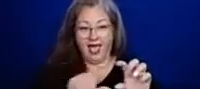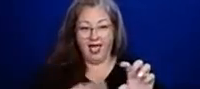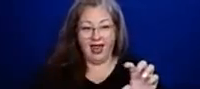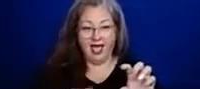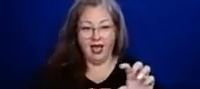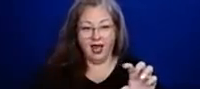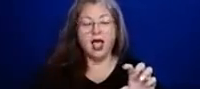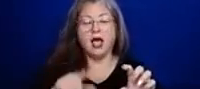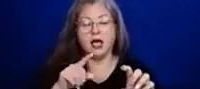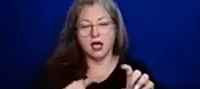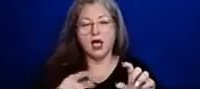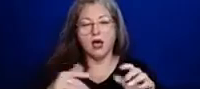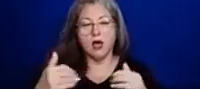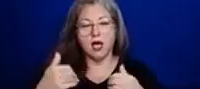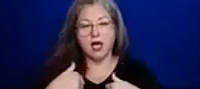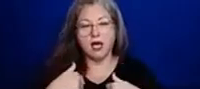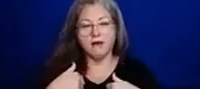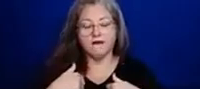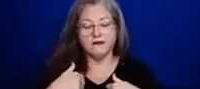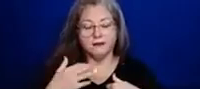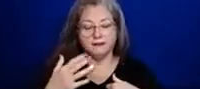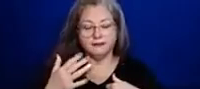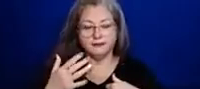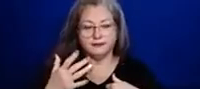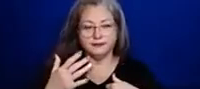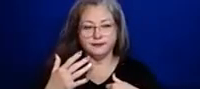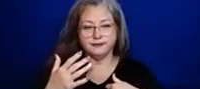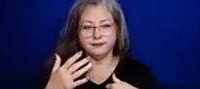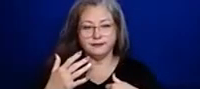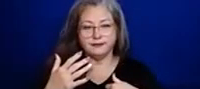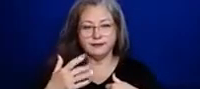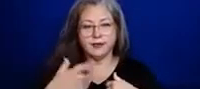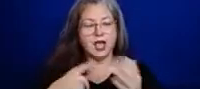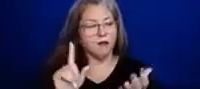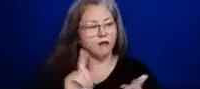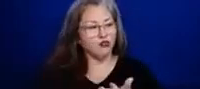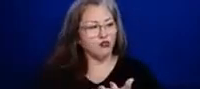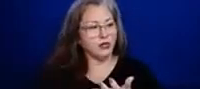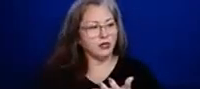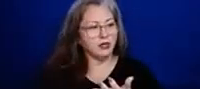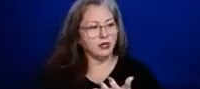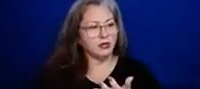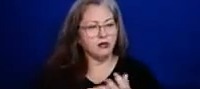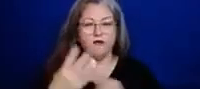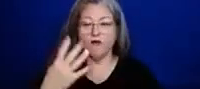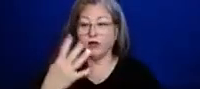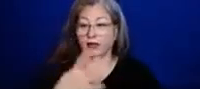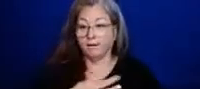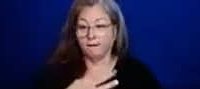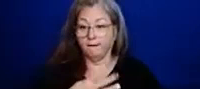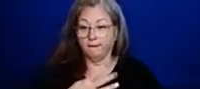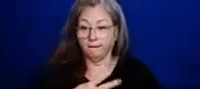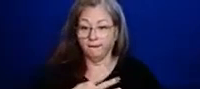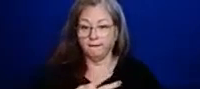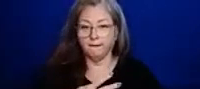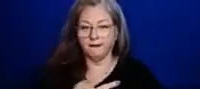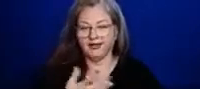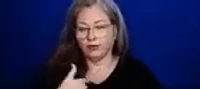this one has like four. I printed it 4 times. That's what I